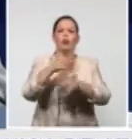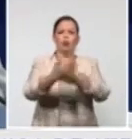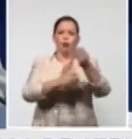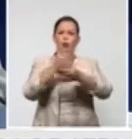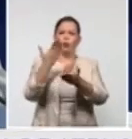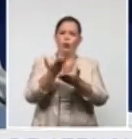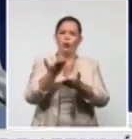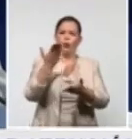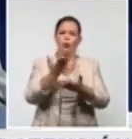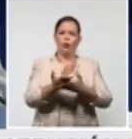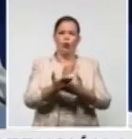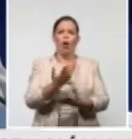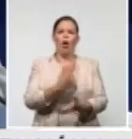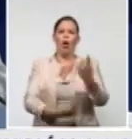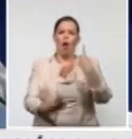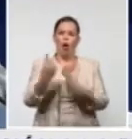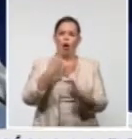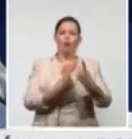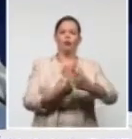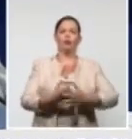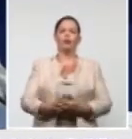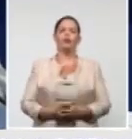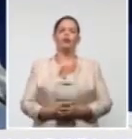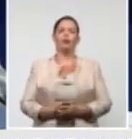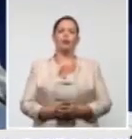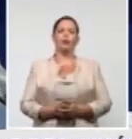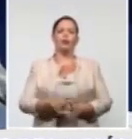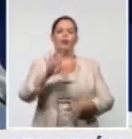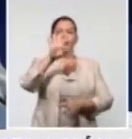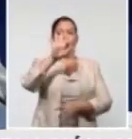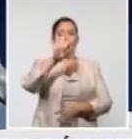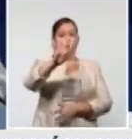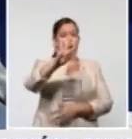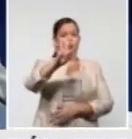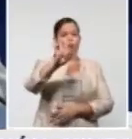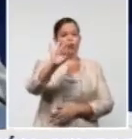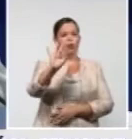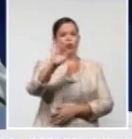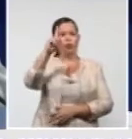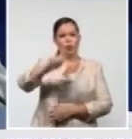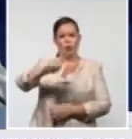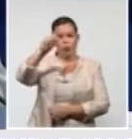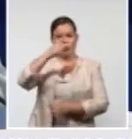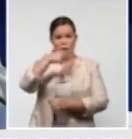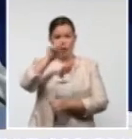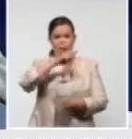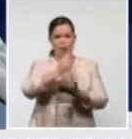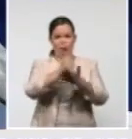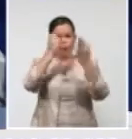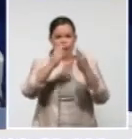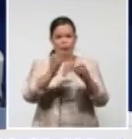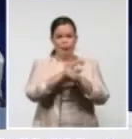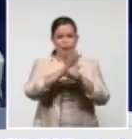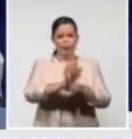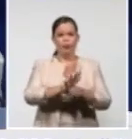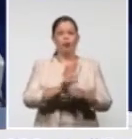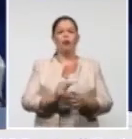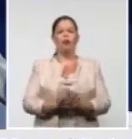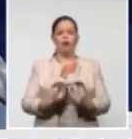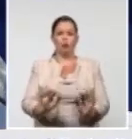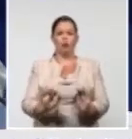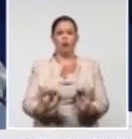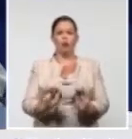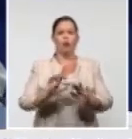provinces. Of the 48 positive cases diagnosed yesterday, all are Cubans.